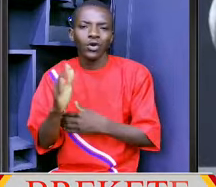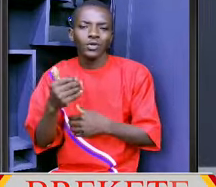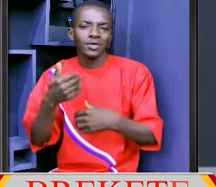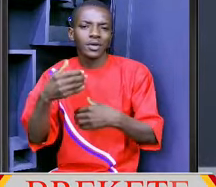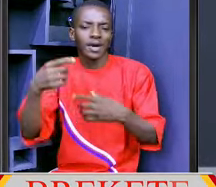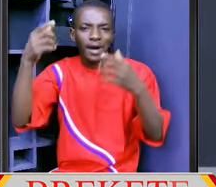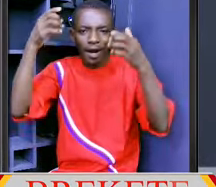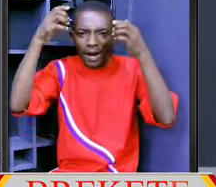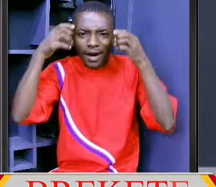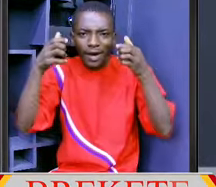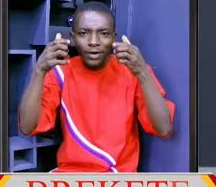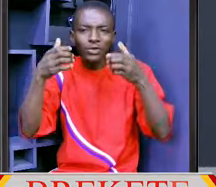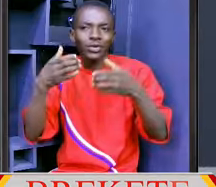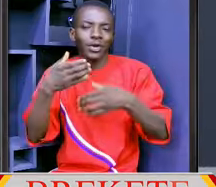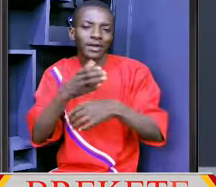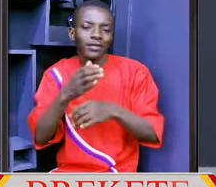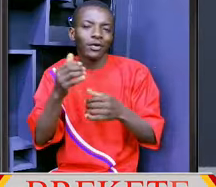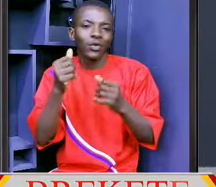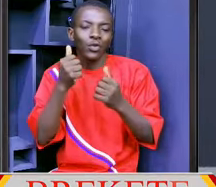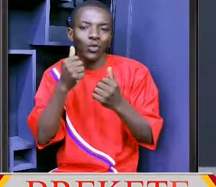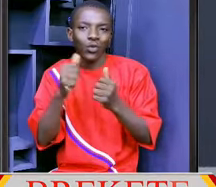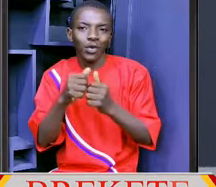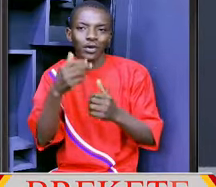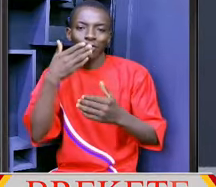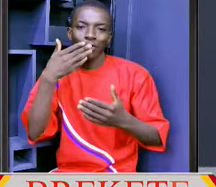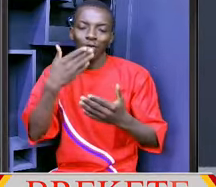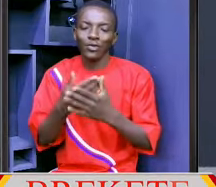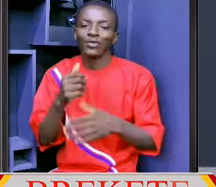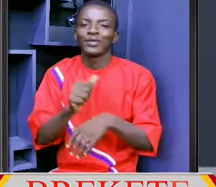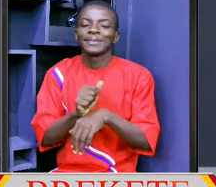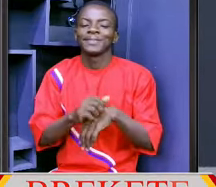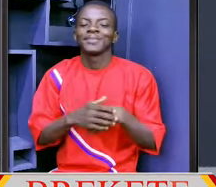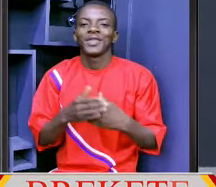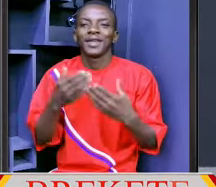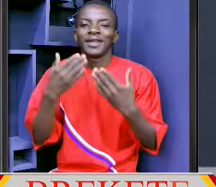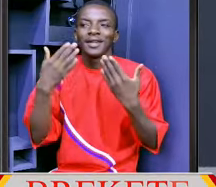come crown your effort. Good idea, yes?